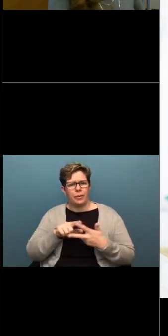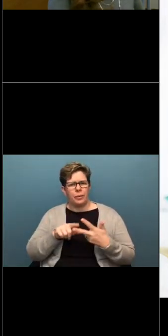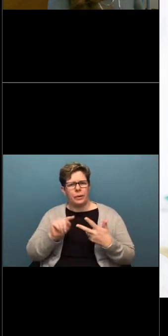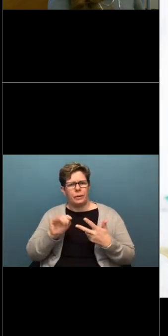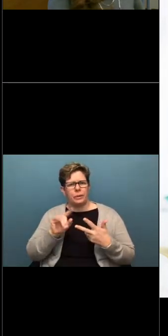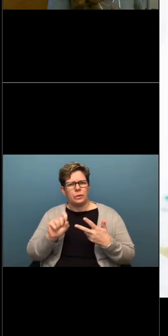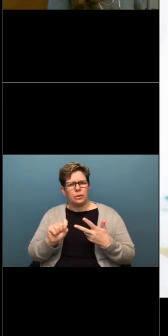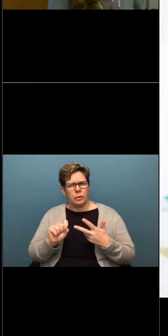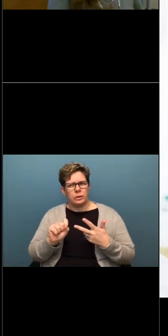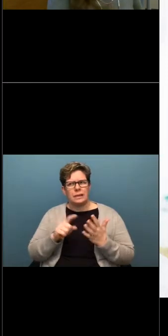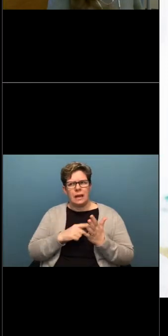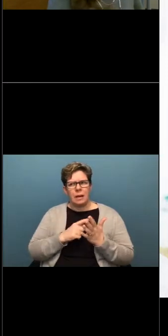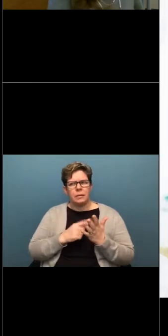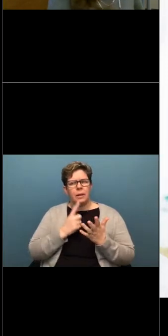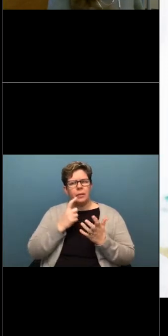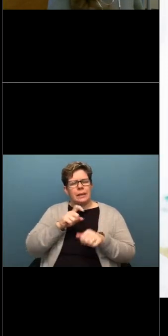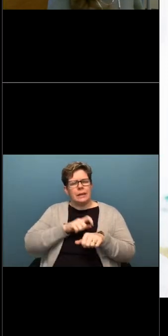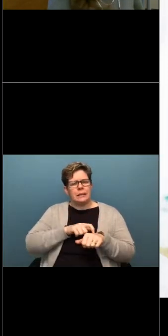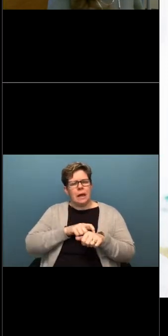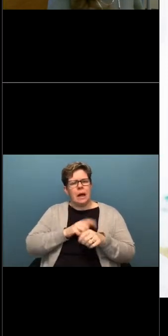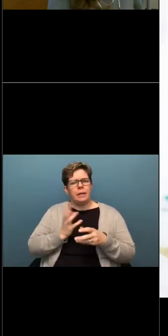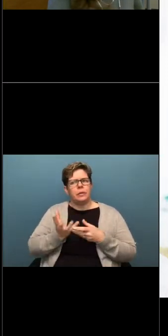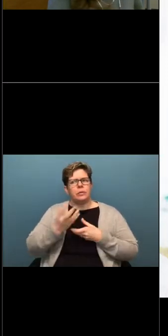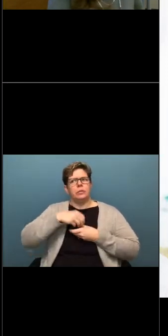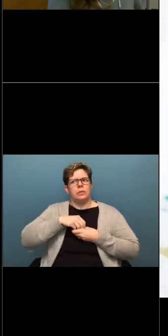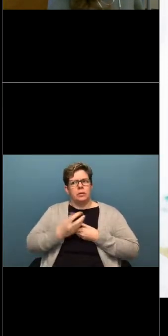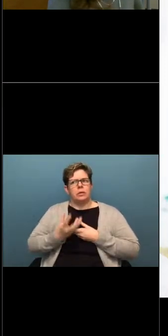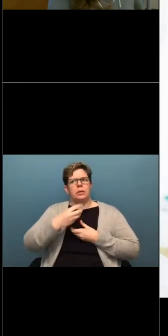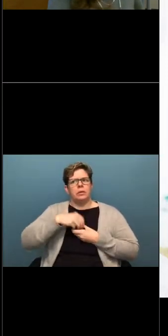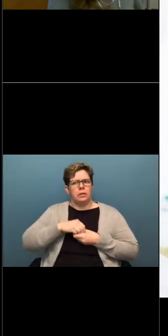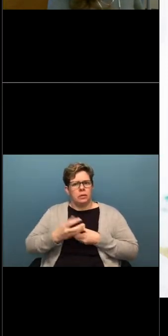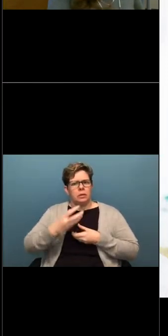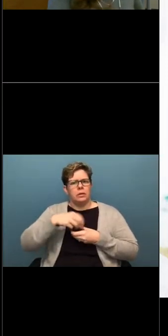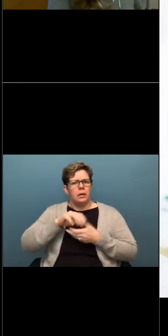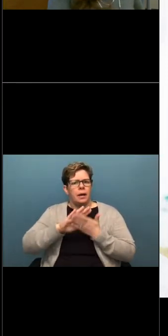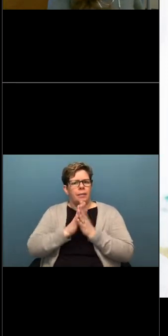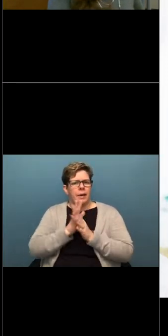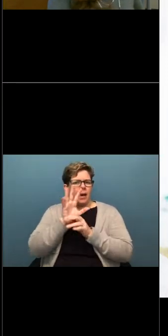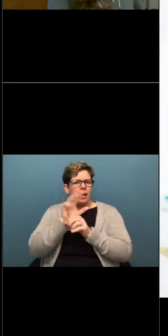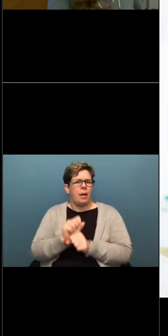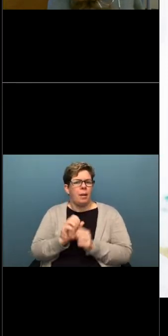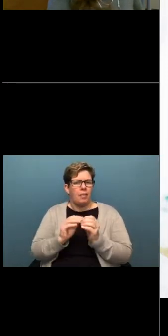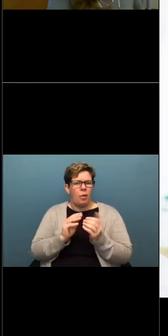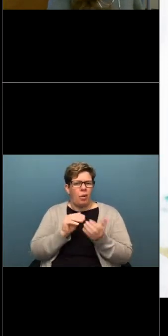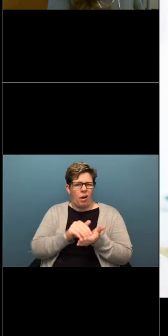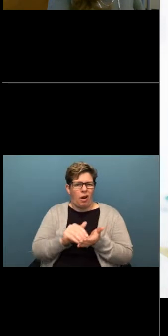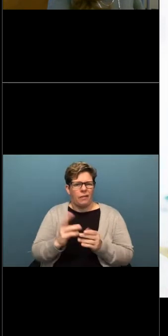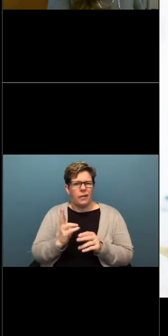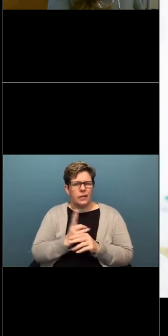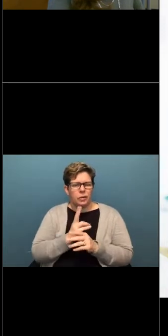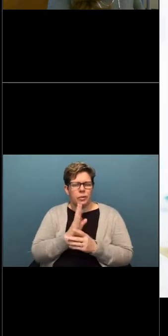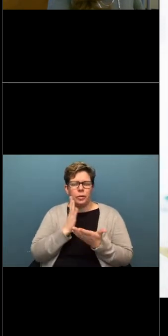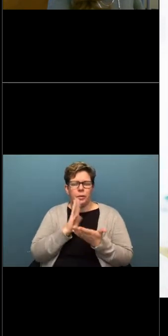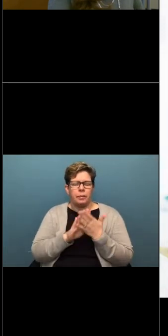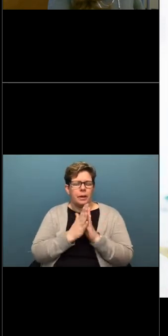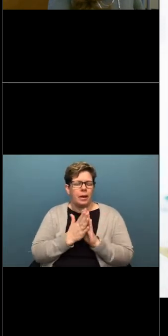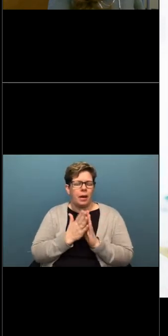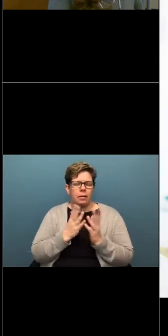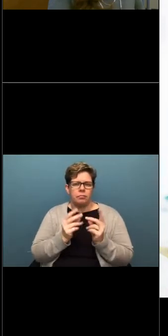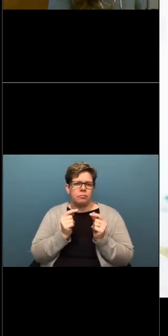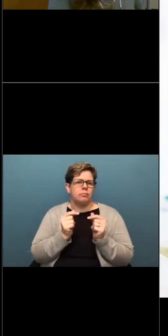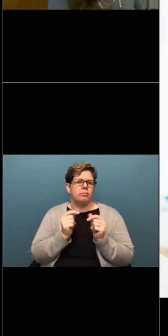build in some of those skills. The more often you use them, the more easy they'll be to recall and they'll just become second nature to